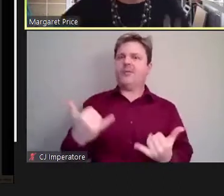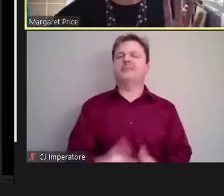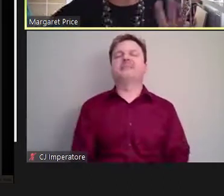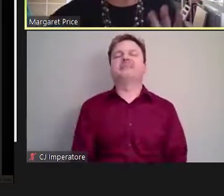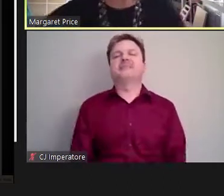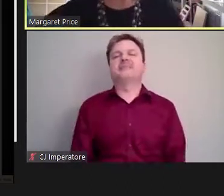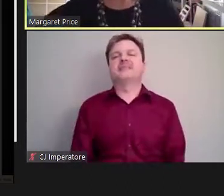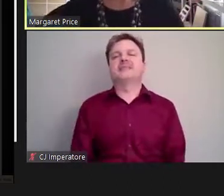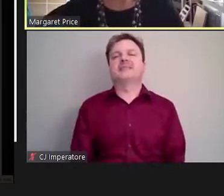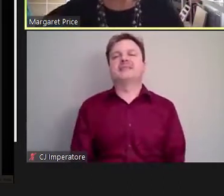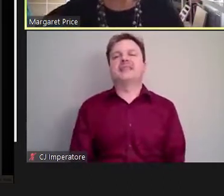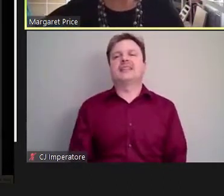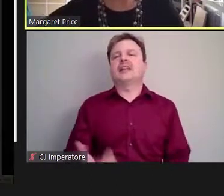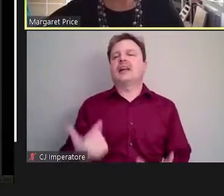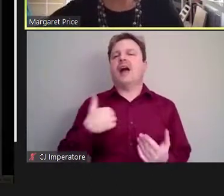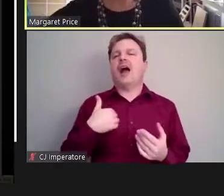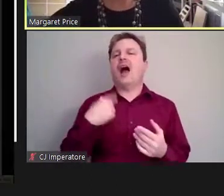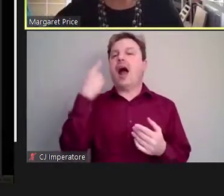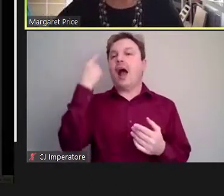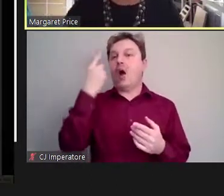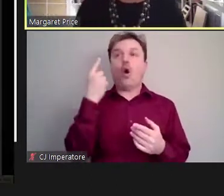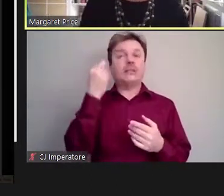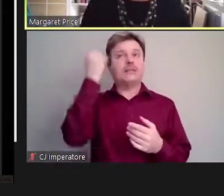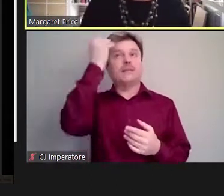I always reflect by writing, so I'm going to be writing.